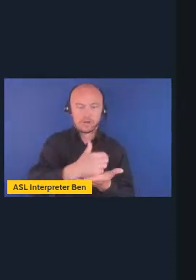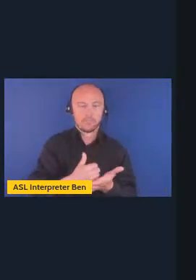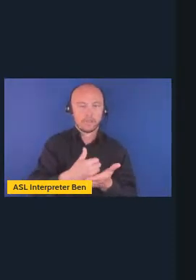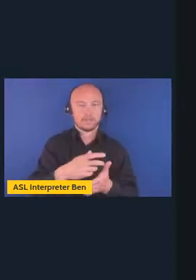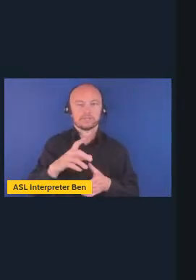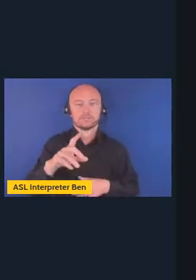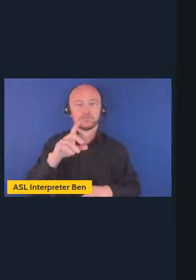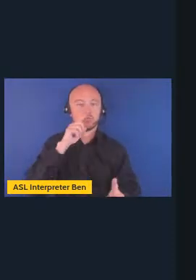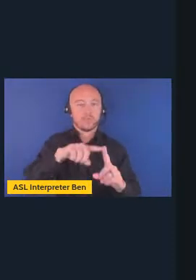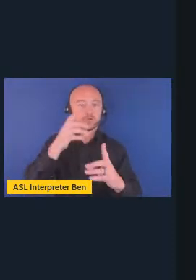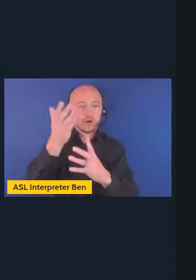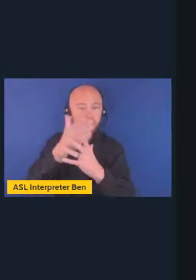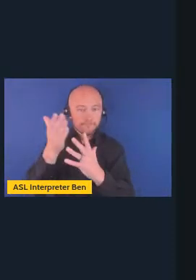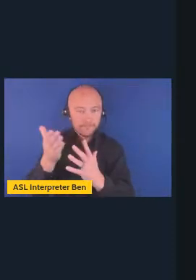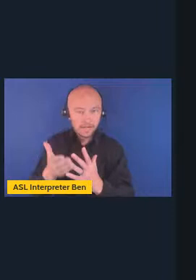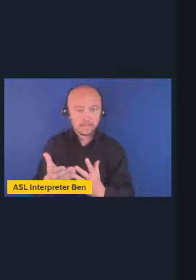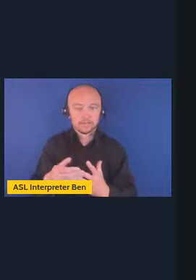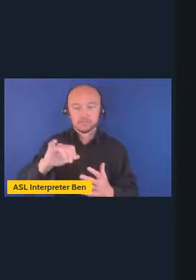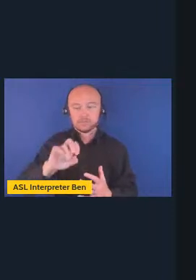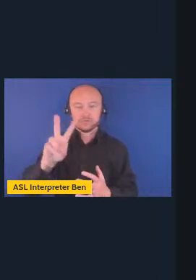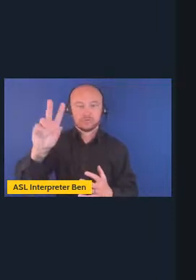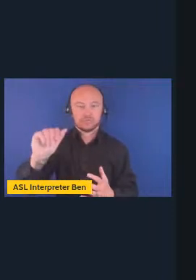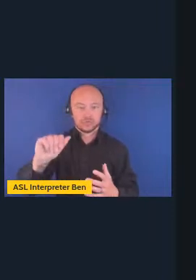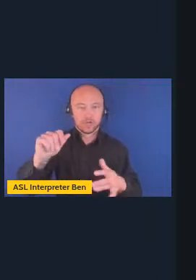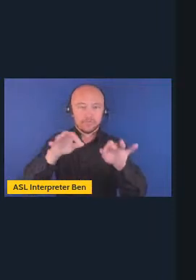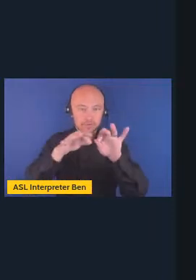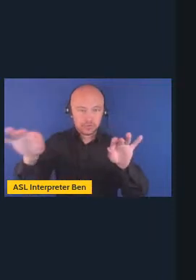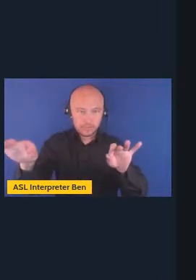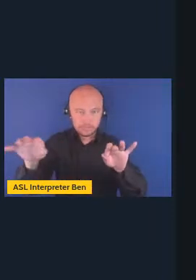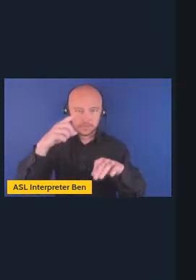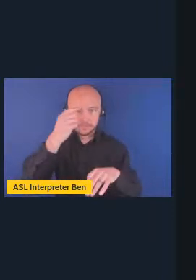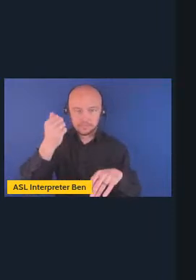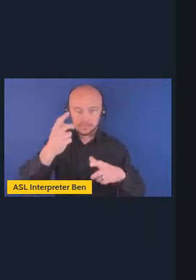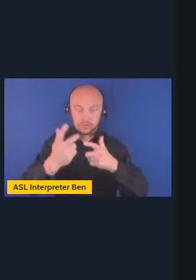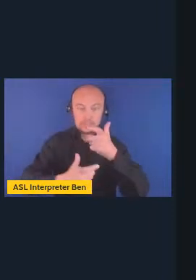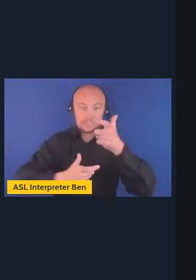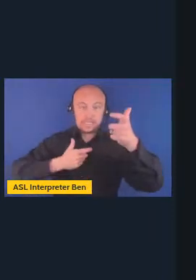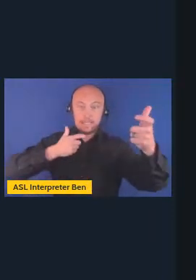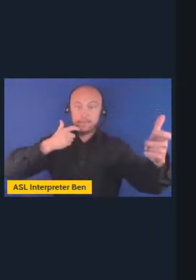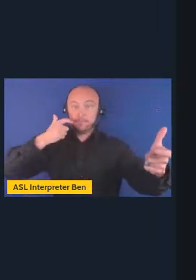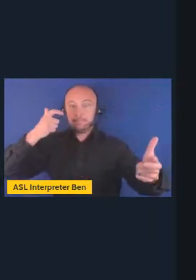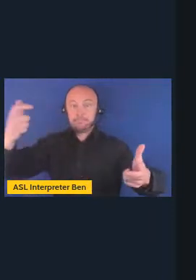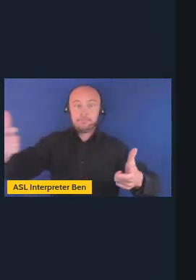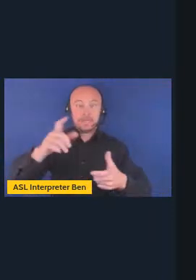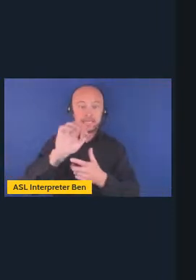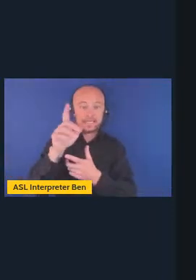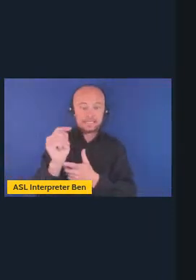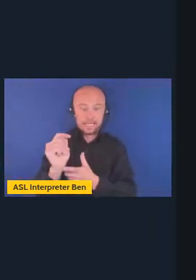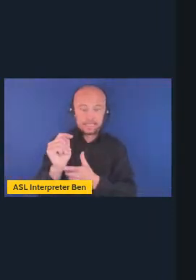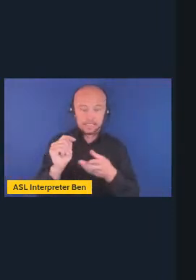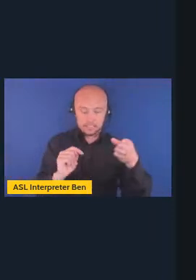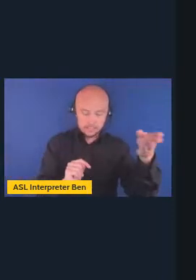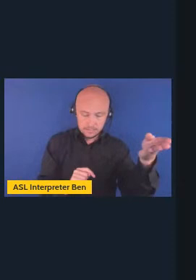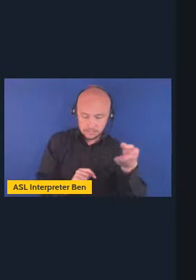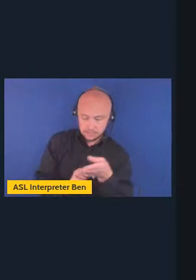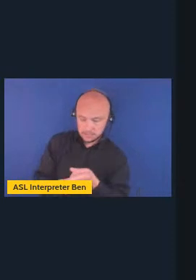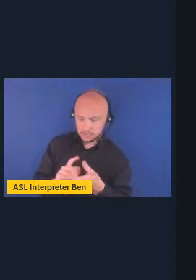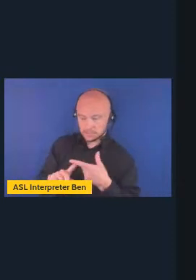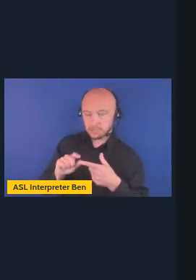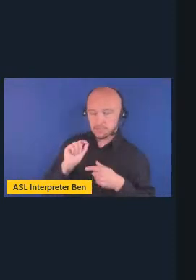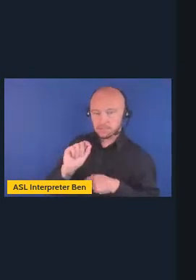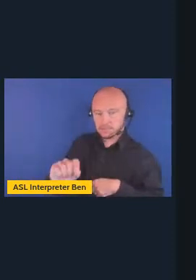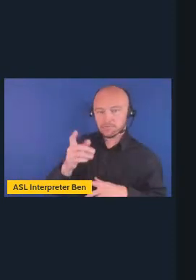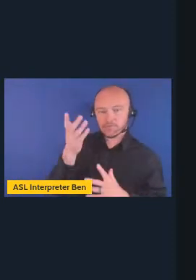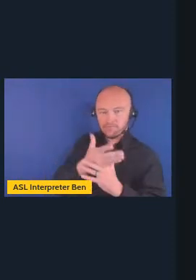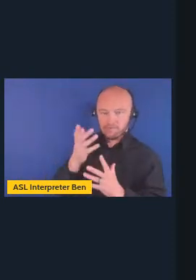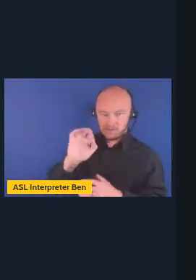files. It compiles into JavaScript. And you can actually see that the b.put file text actually calls us await b.put file